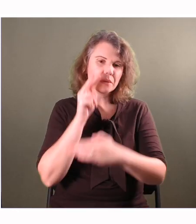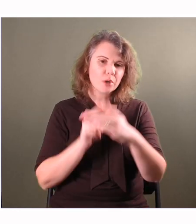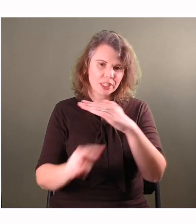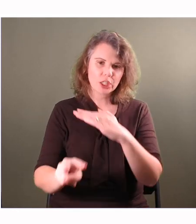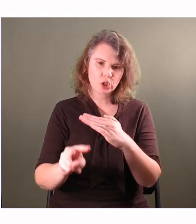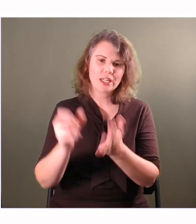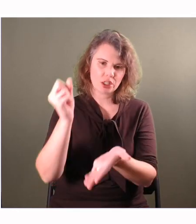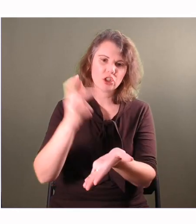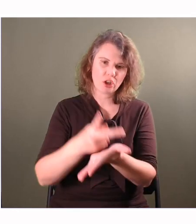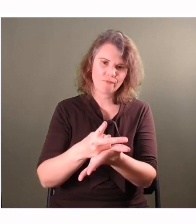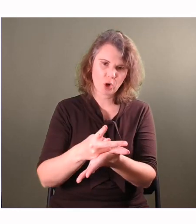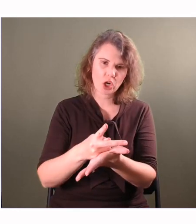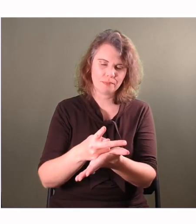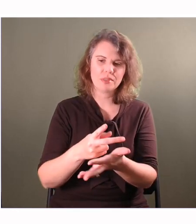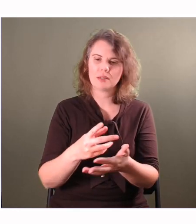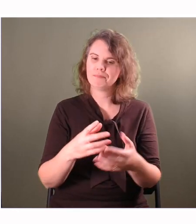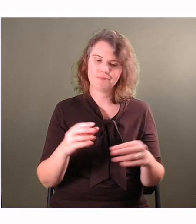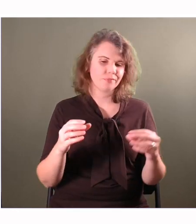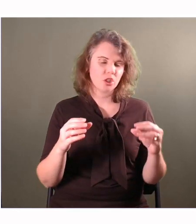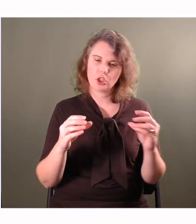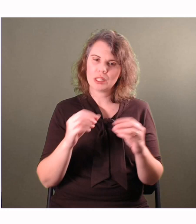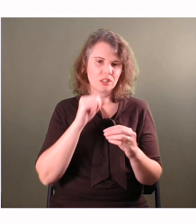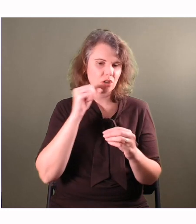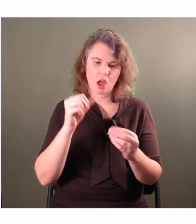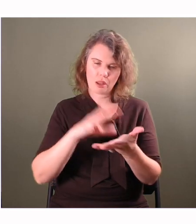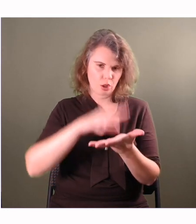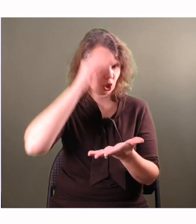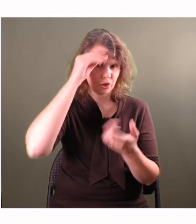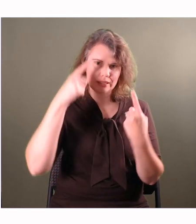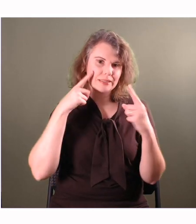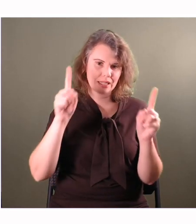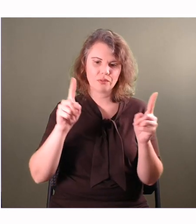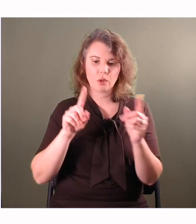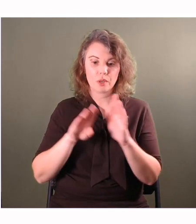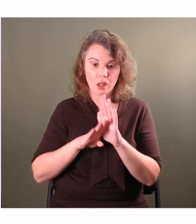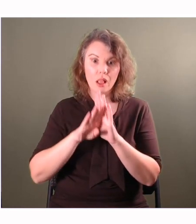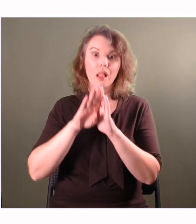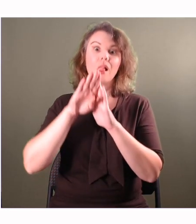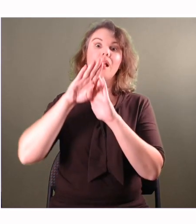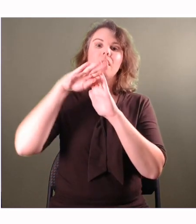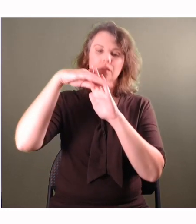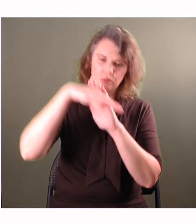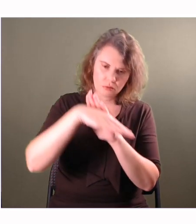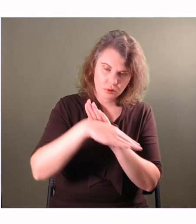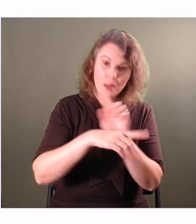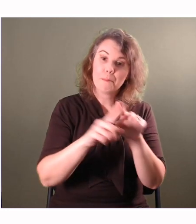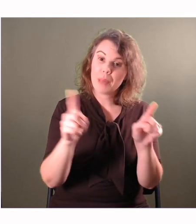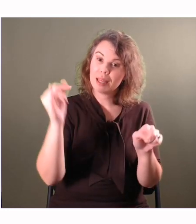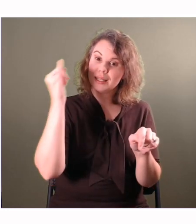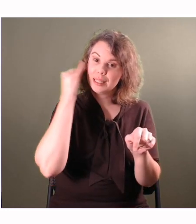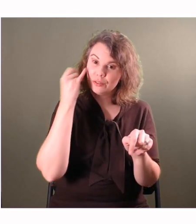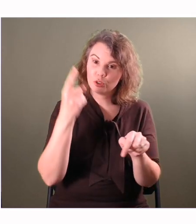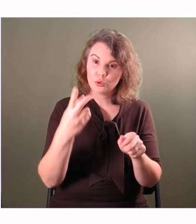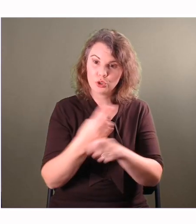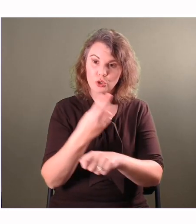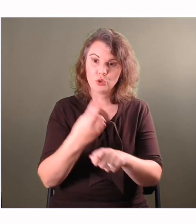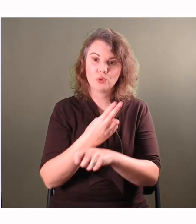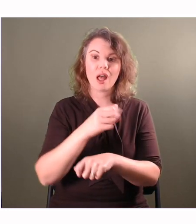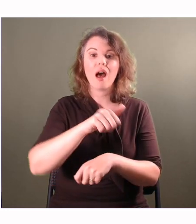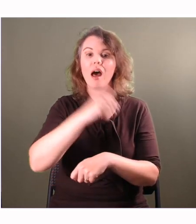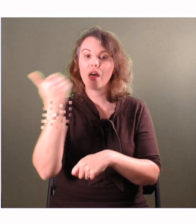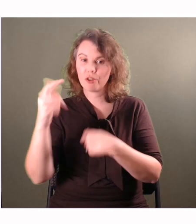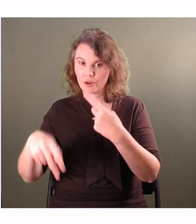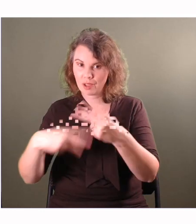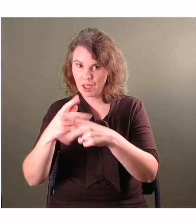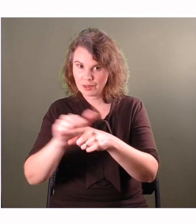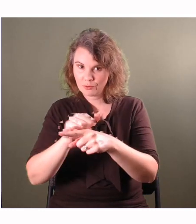prediction is confirmed. There's no learning if the net learning is consolidated. Of course, if you had used interleaved training on day